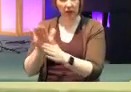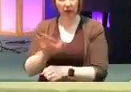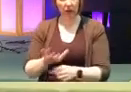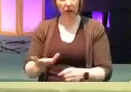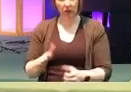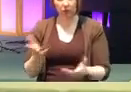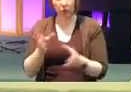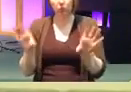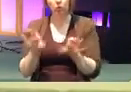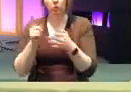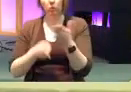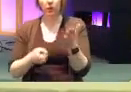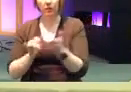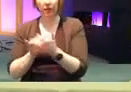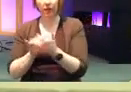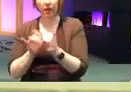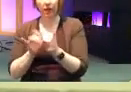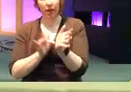verse says.